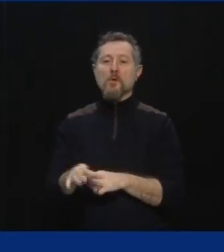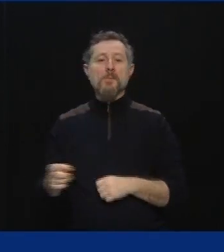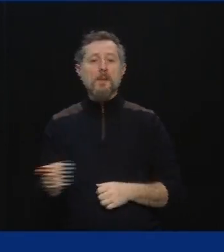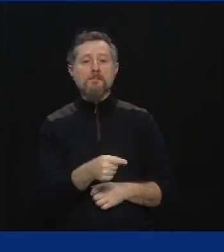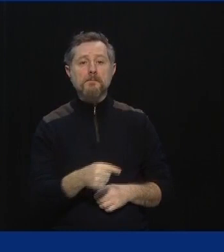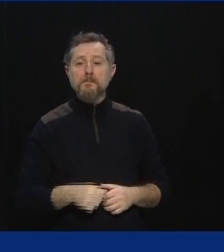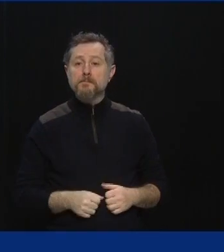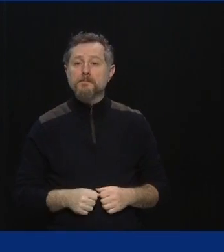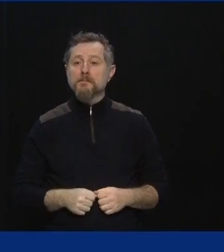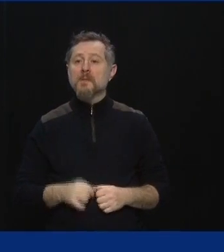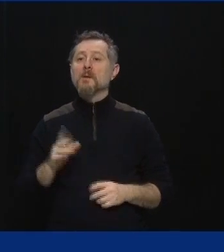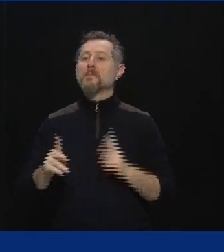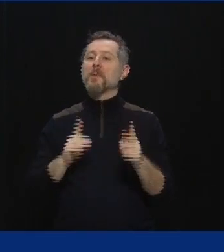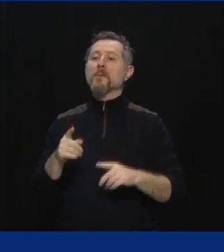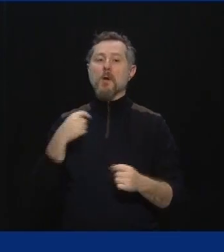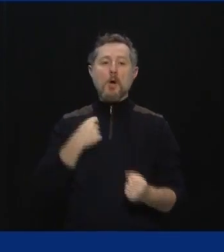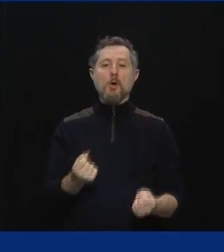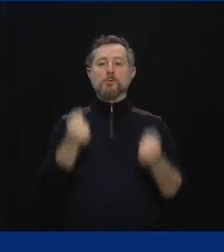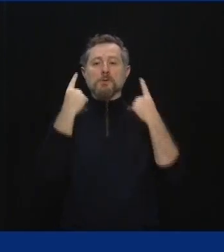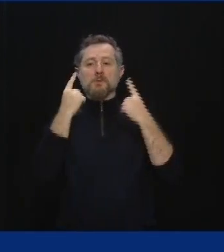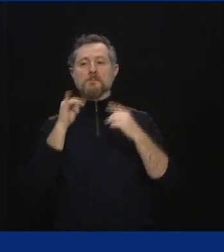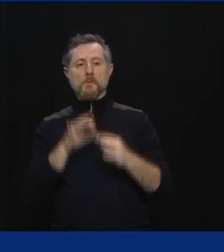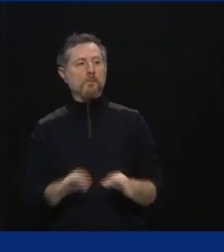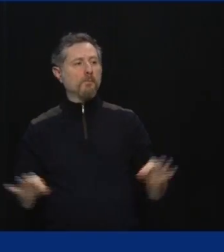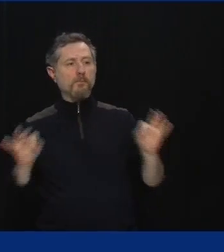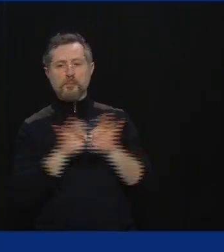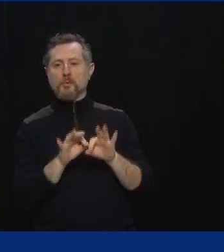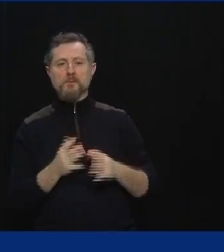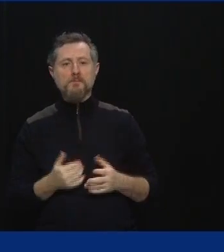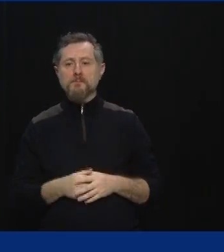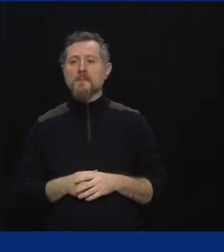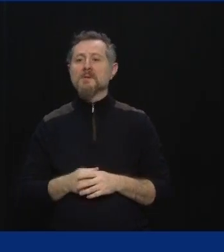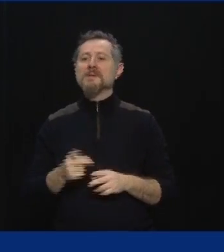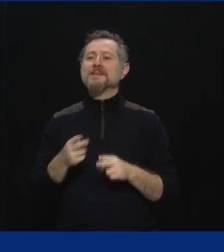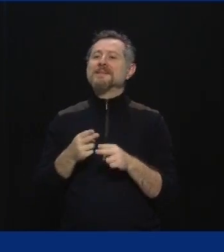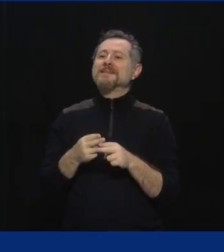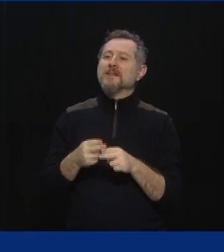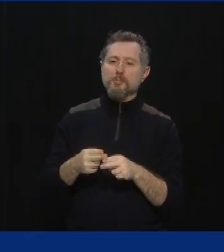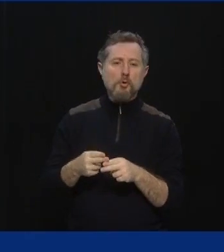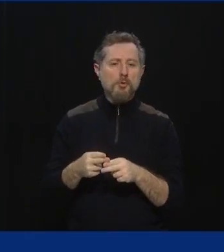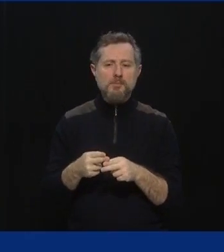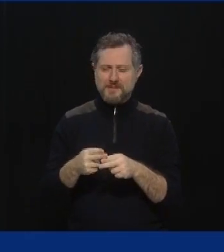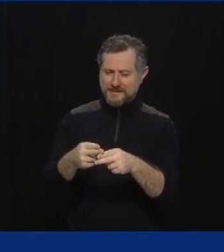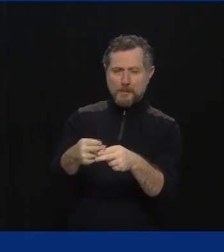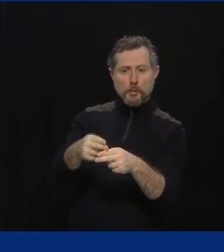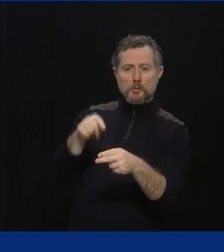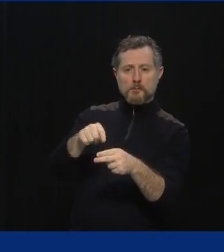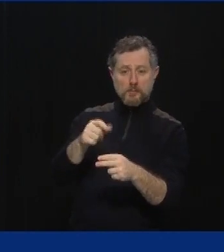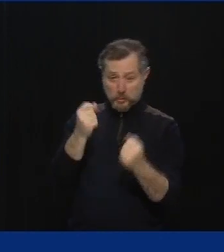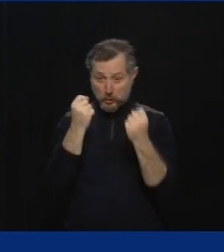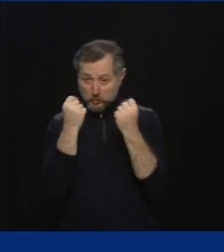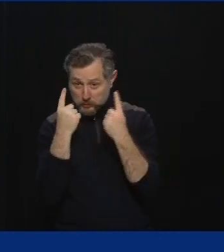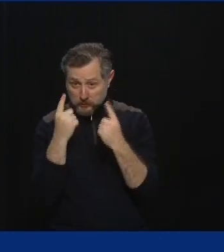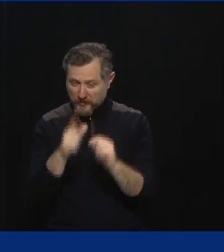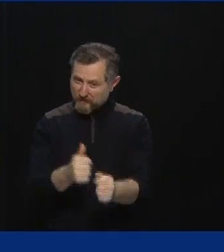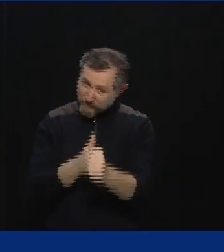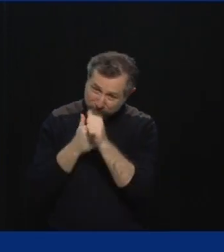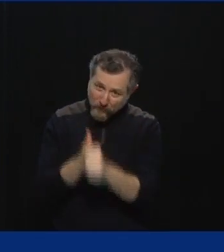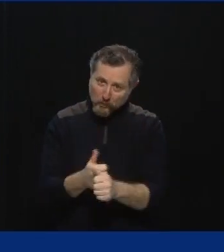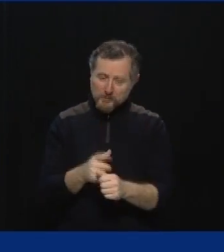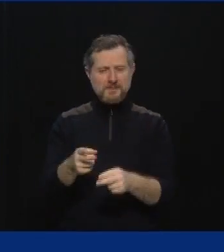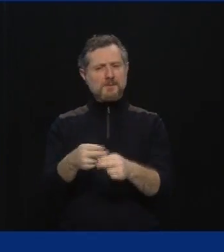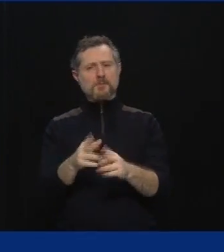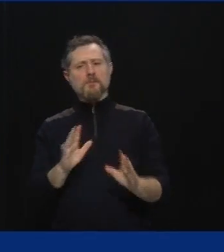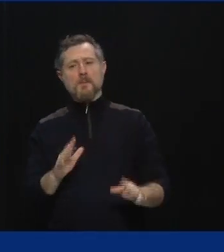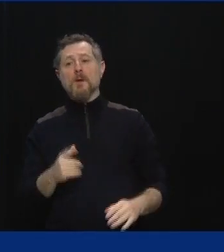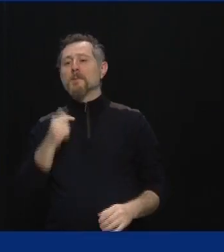that individuals will understand how important it is. It's a temporary measure, as long as people follow it. And I wanted to make sure I gave